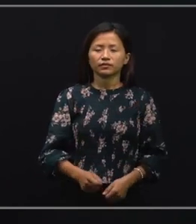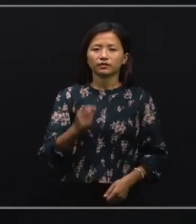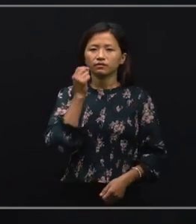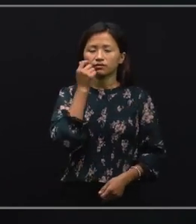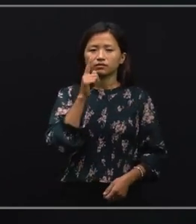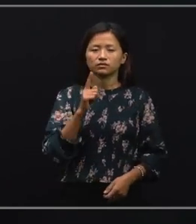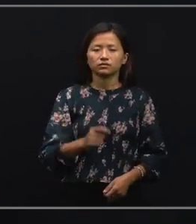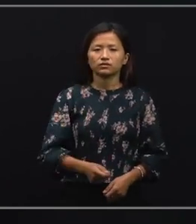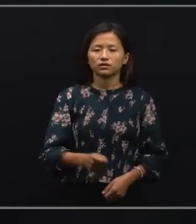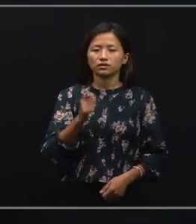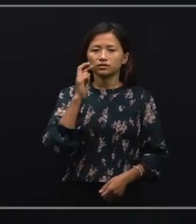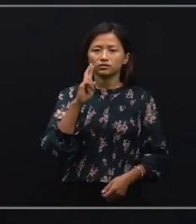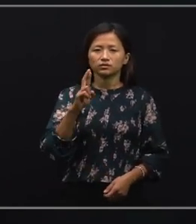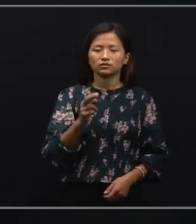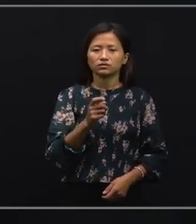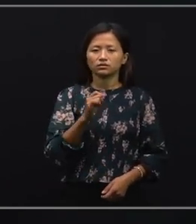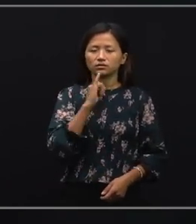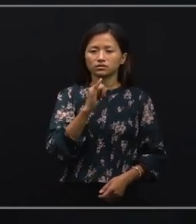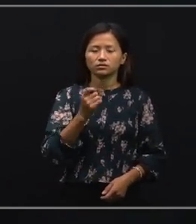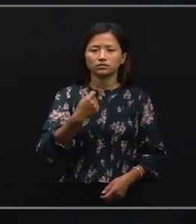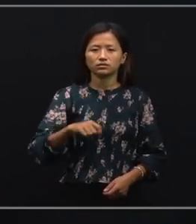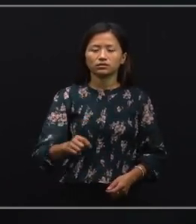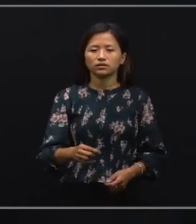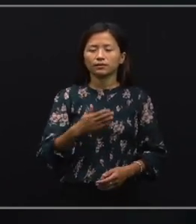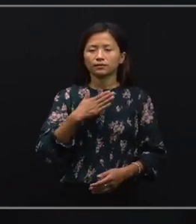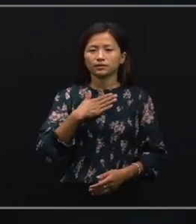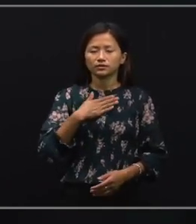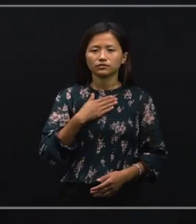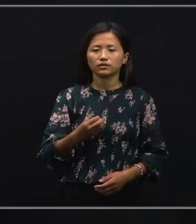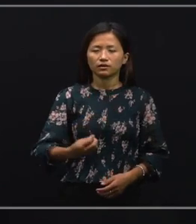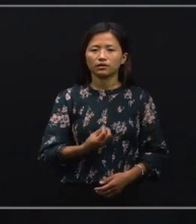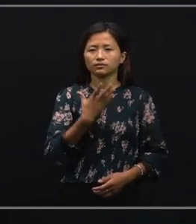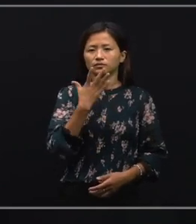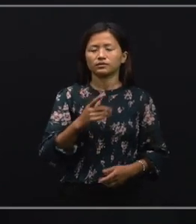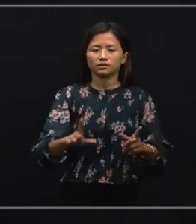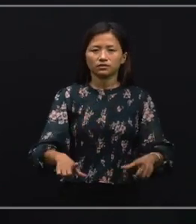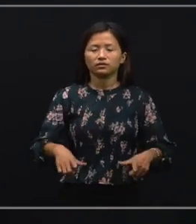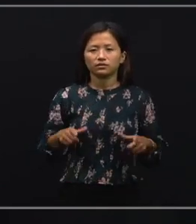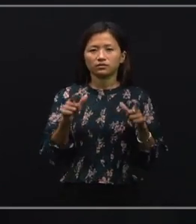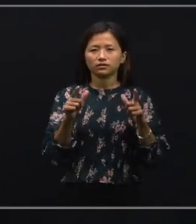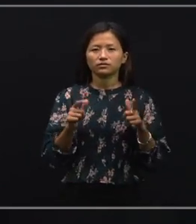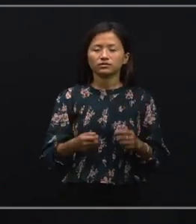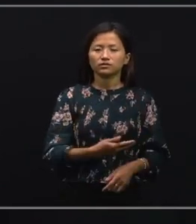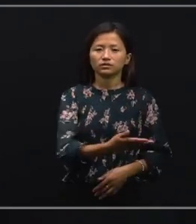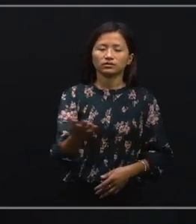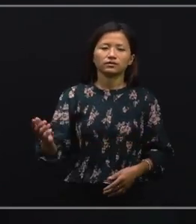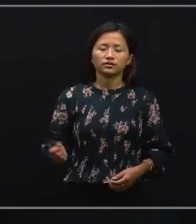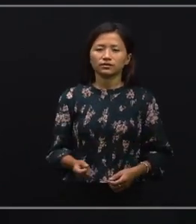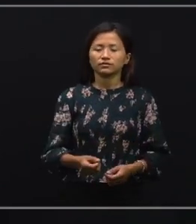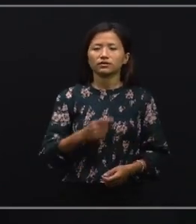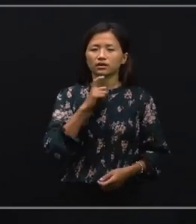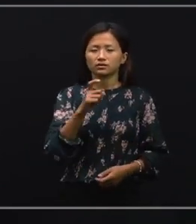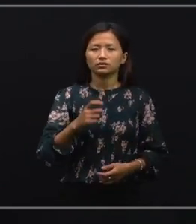harm to her life, she is not going to live a peaceful life, a happy life. That was the reason why they have sacrificed